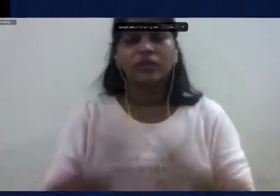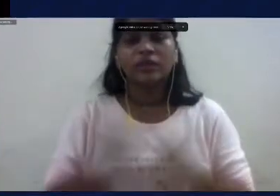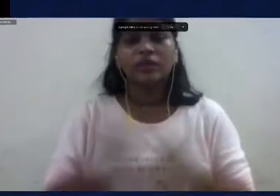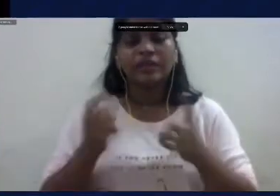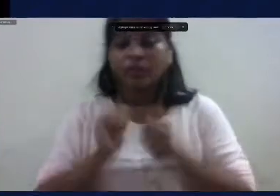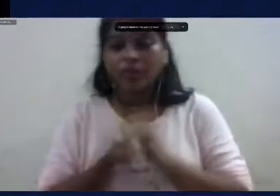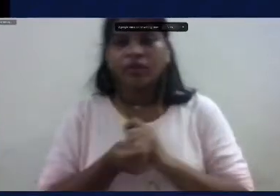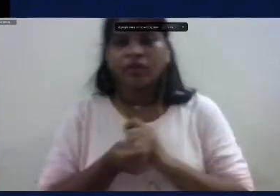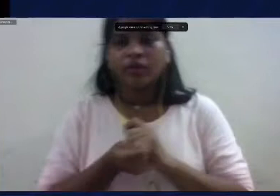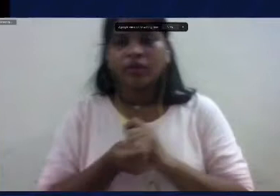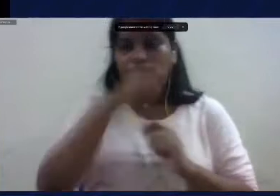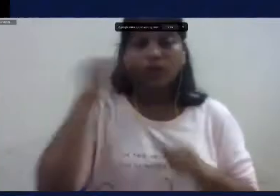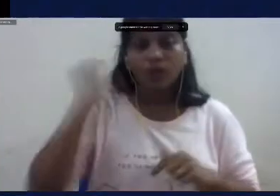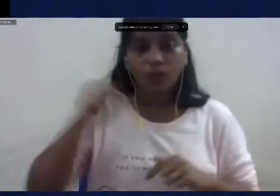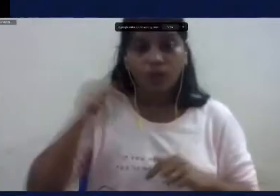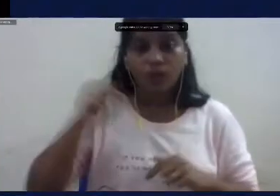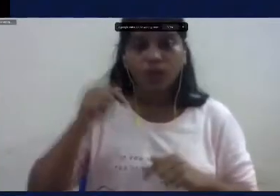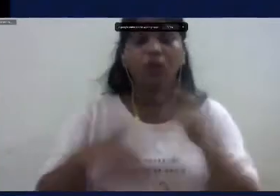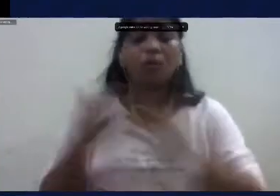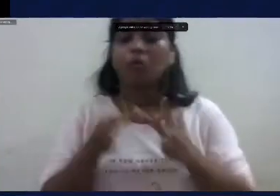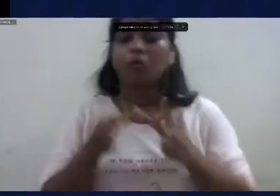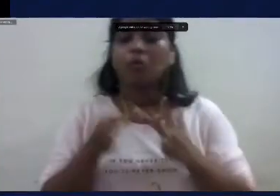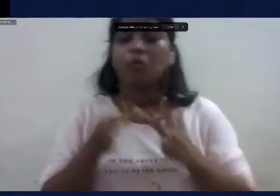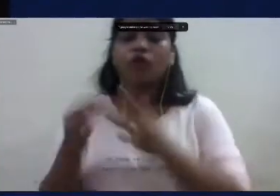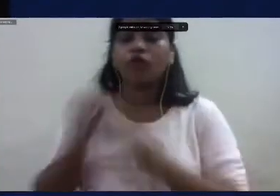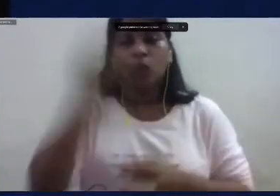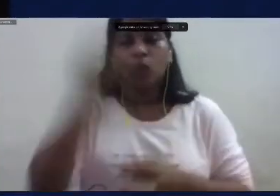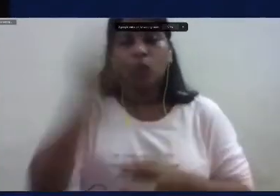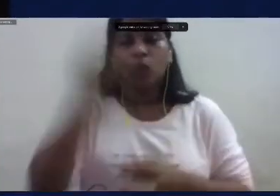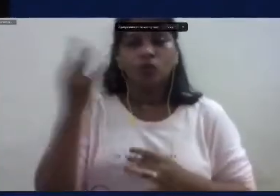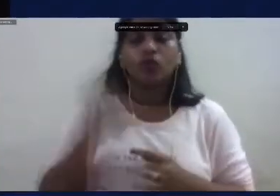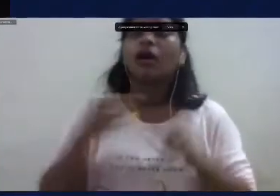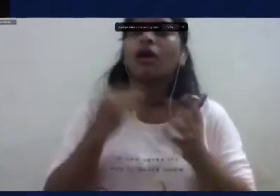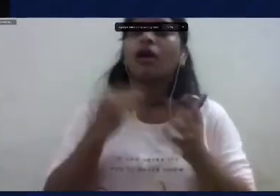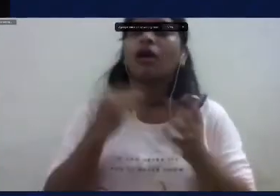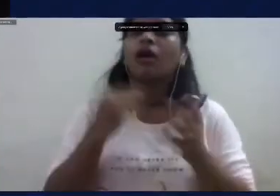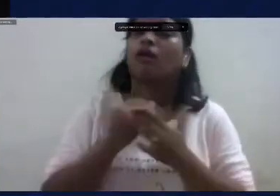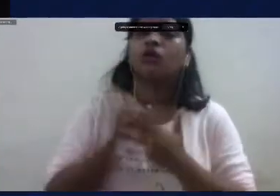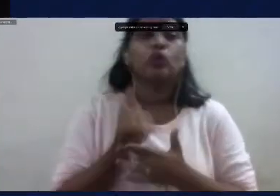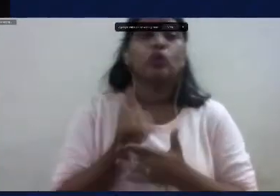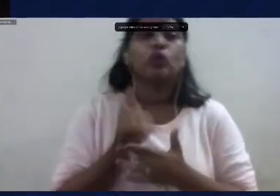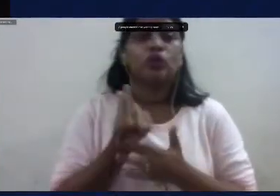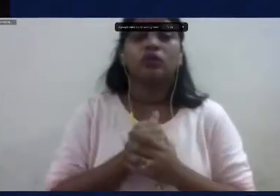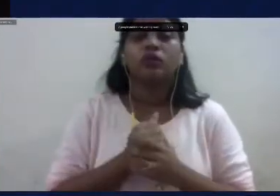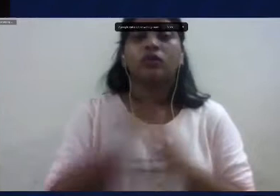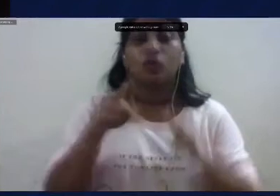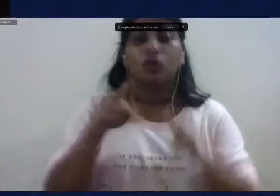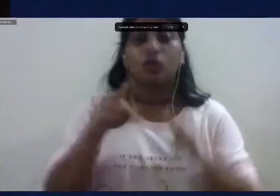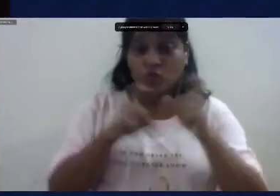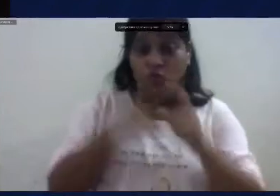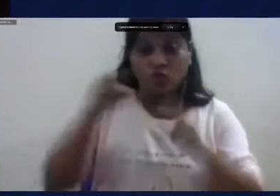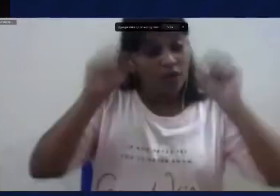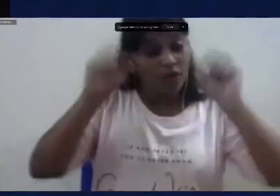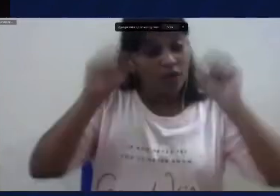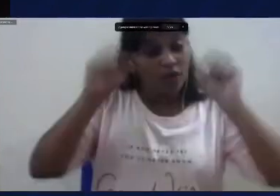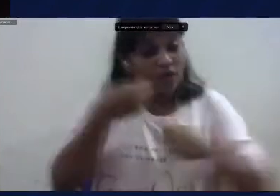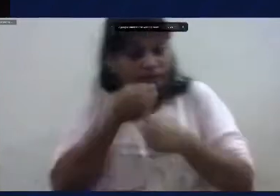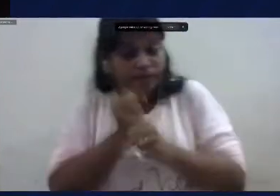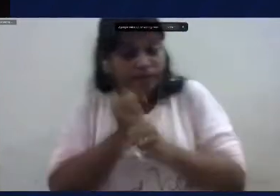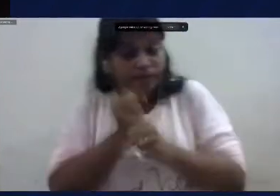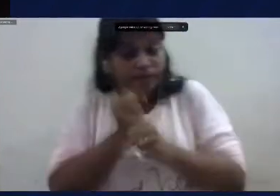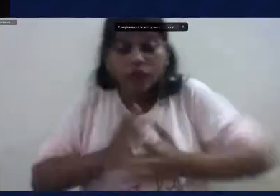that we need to do today to get to that preferred future is what we can use. And to do that, you also can create